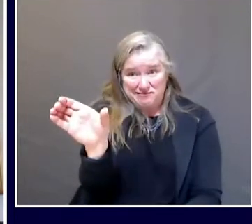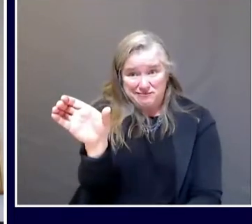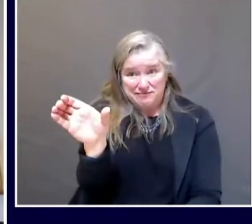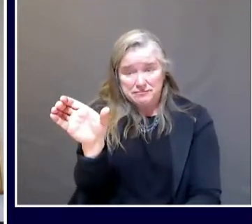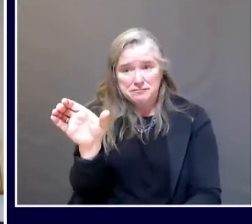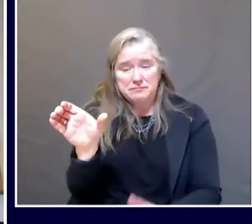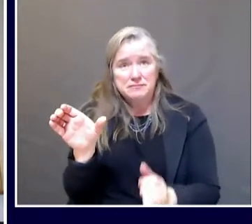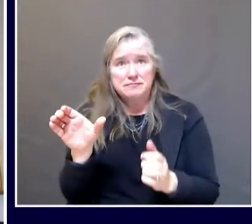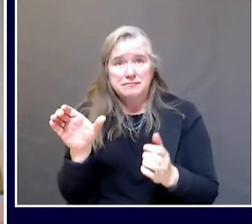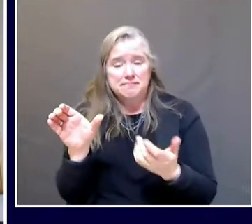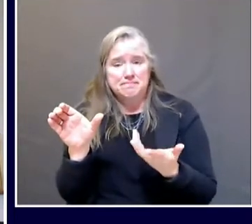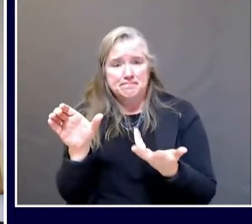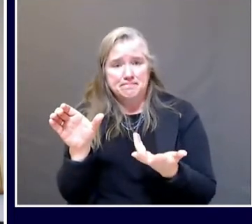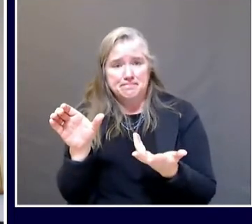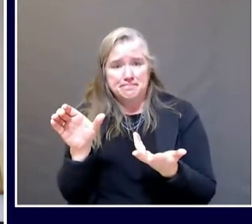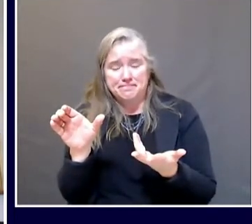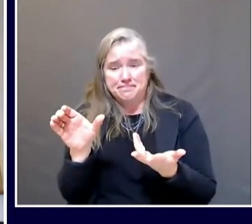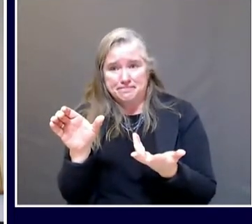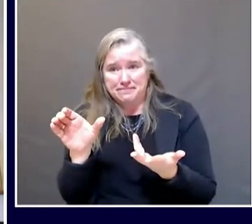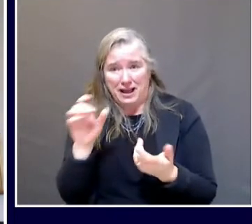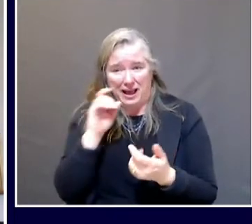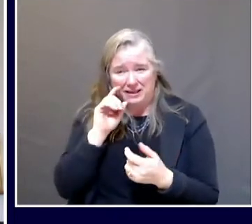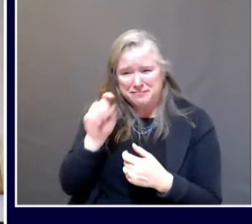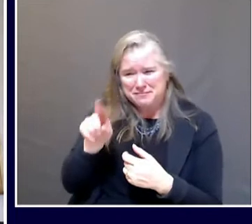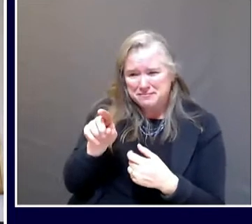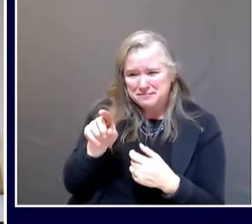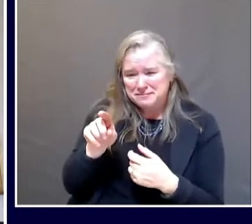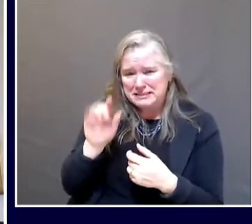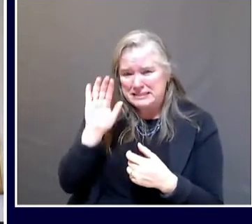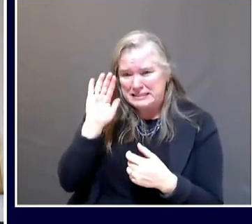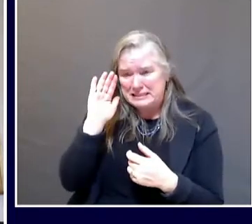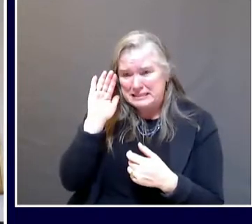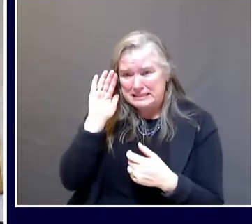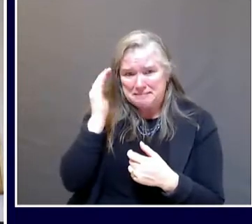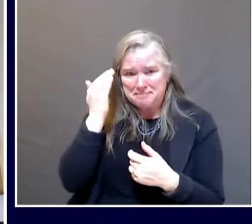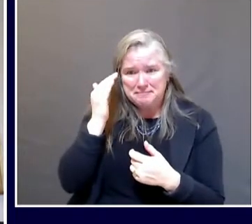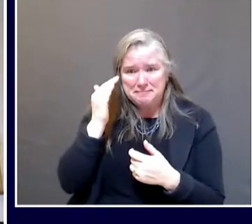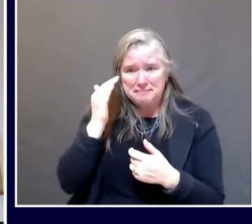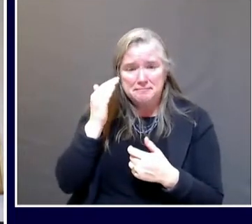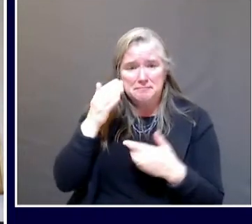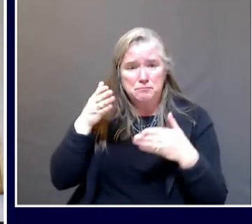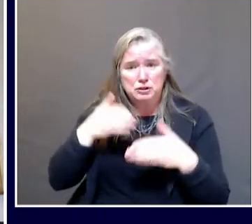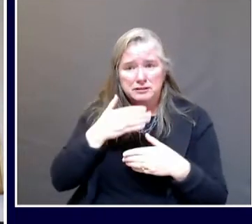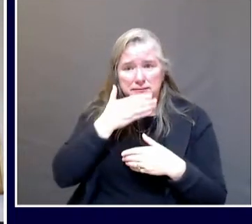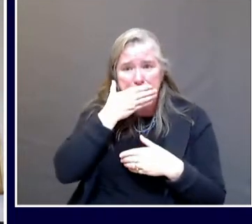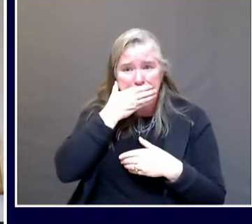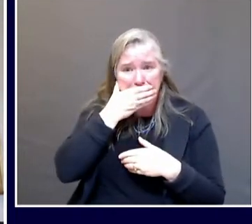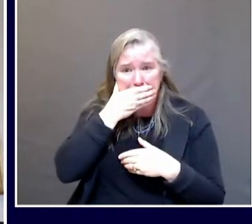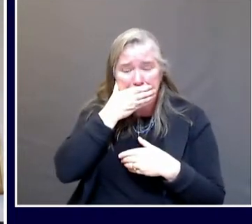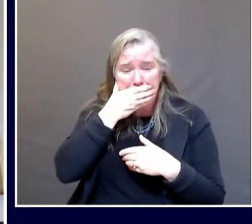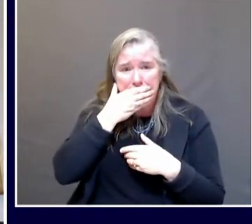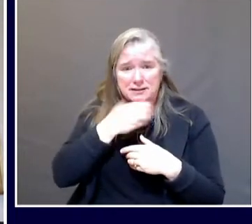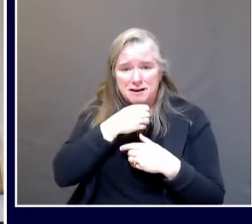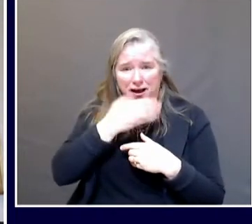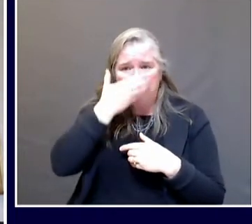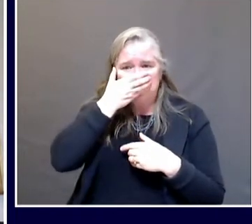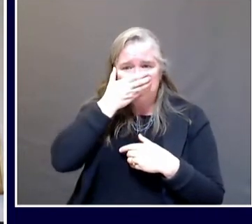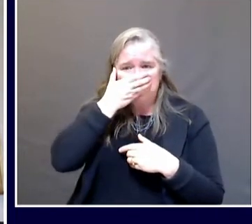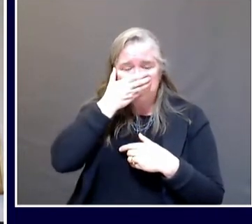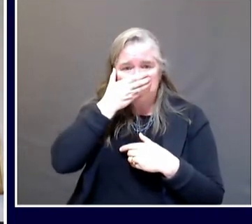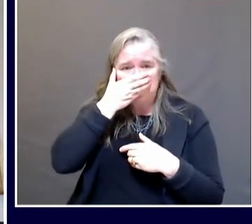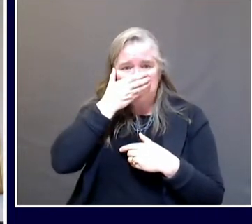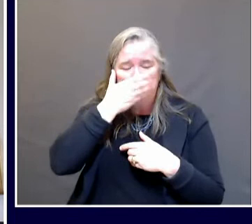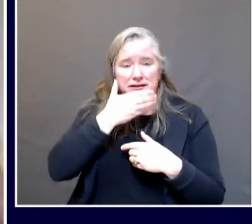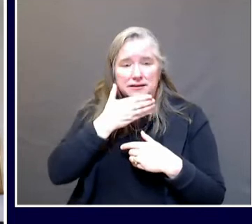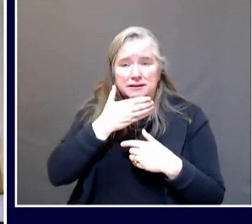phone, I just caught a glimpse that the person's nose was not covered. If that was, it was